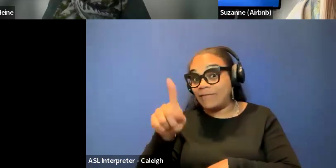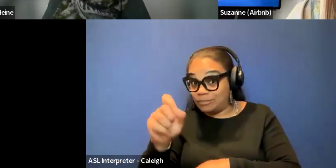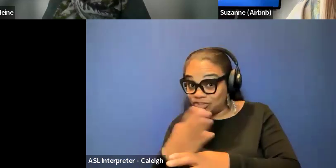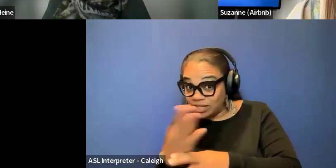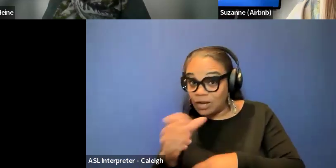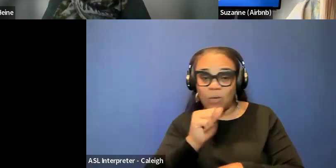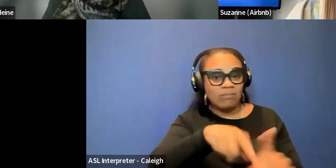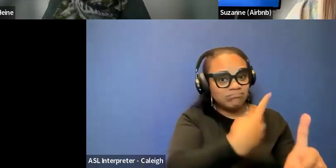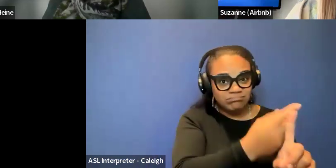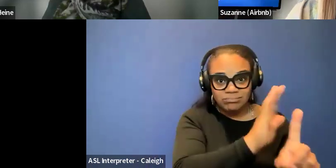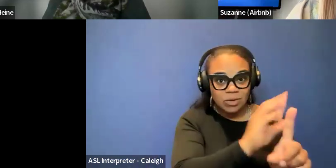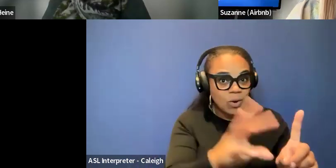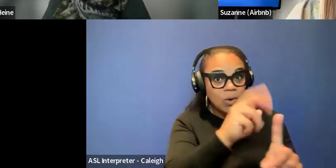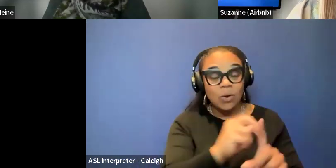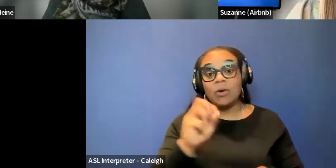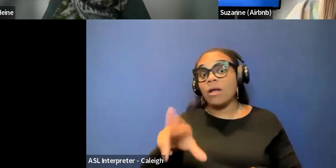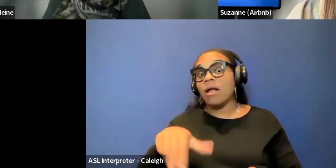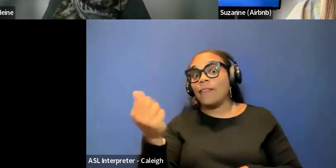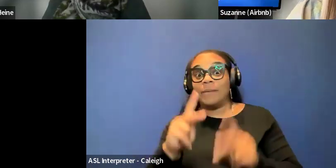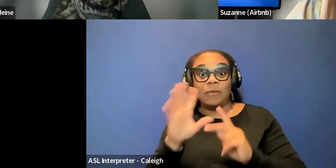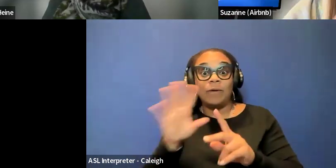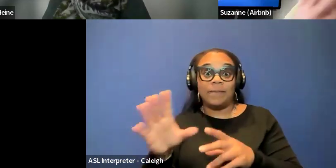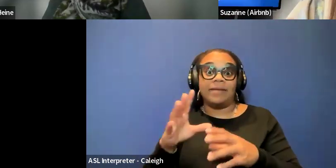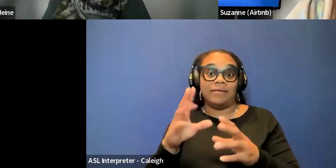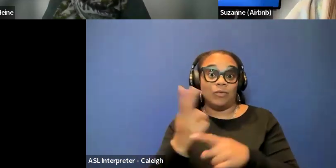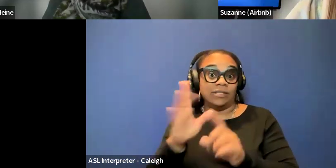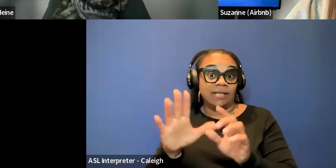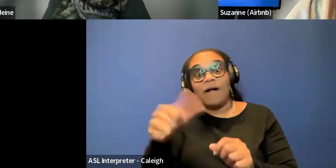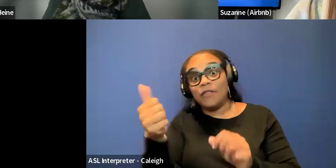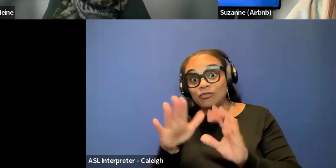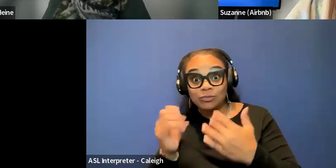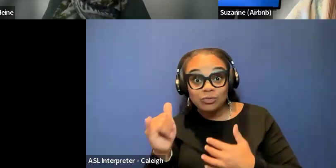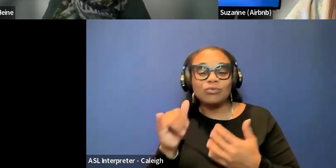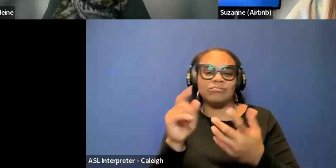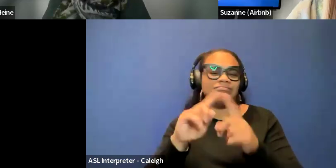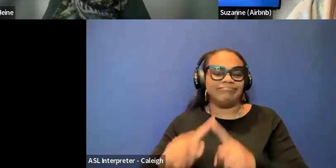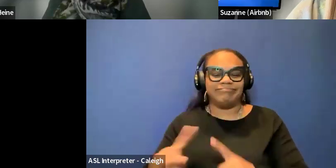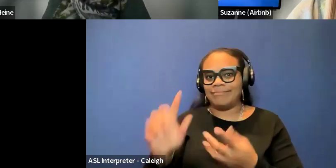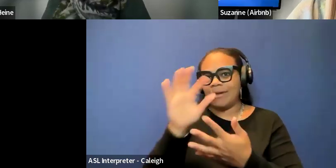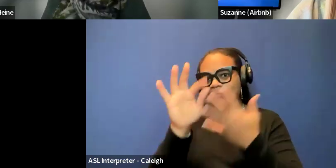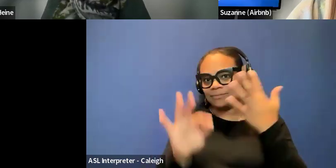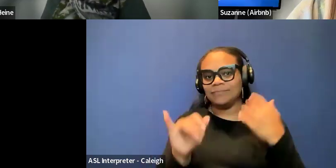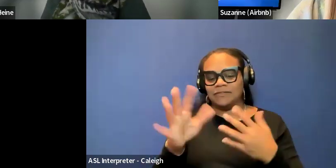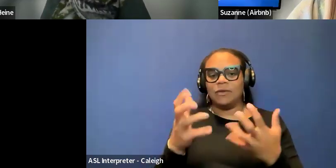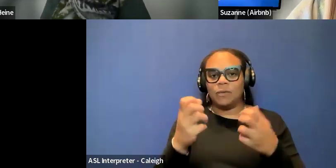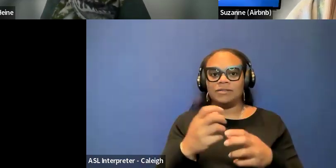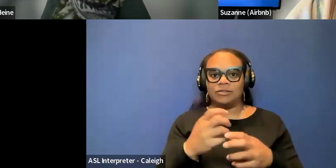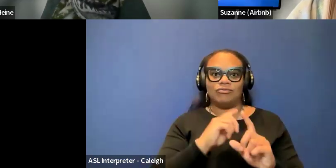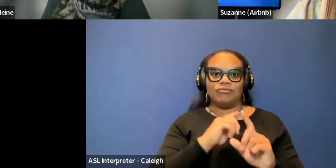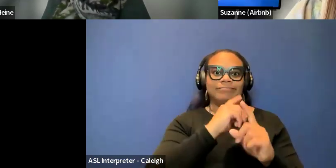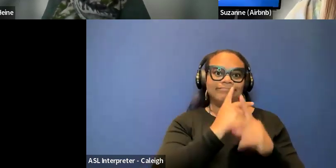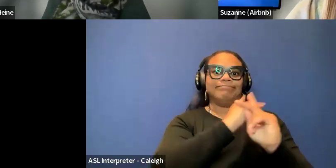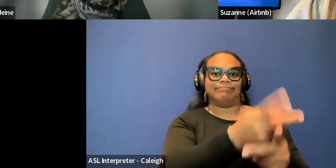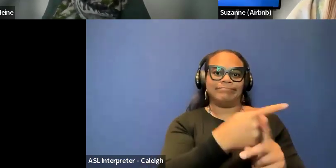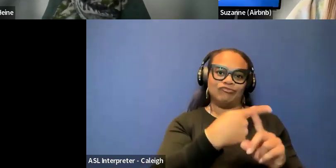listing other than just that guest and the host. So there's all these sorts of options if you want to rent out a private room.